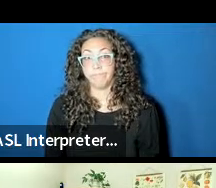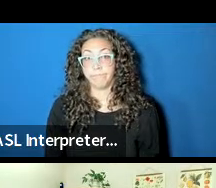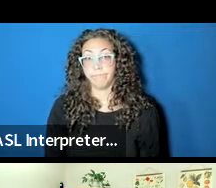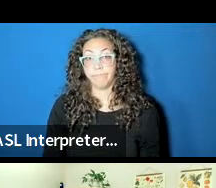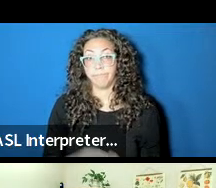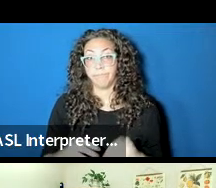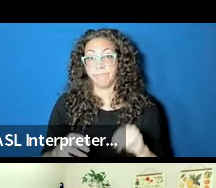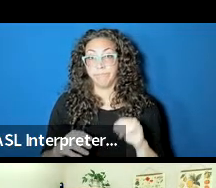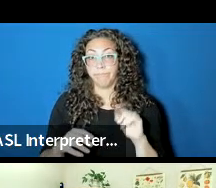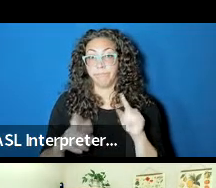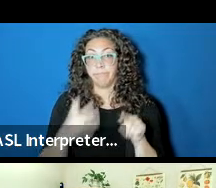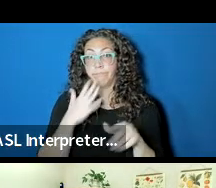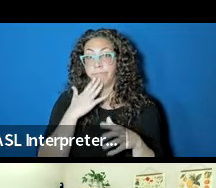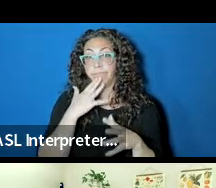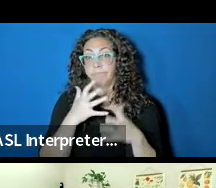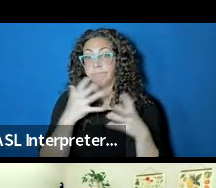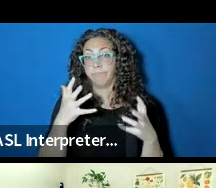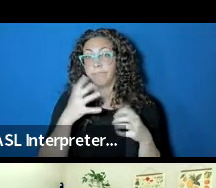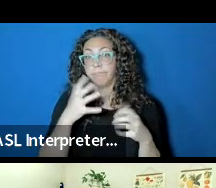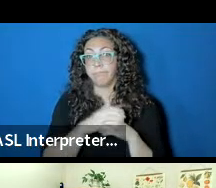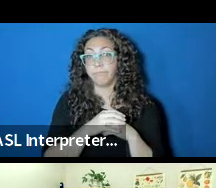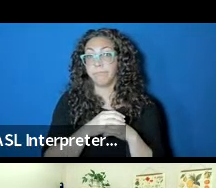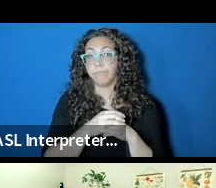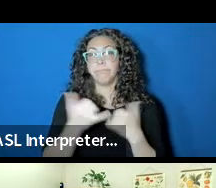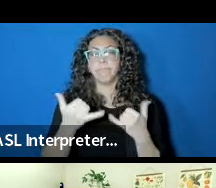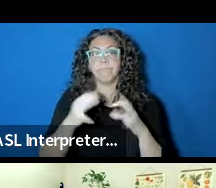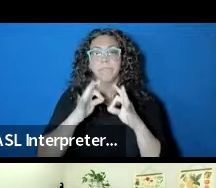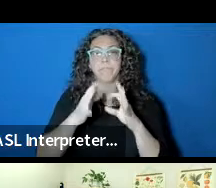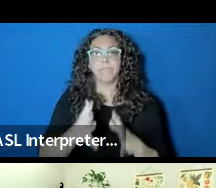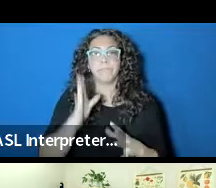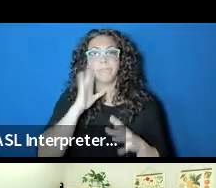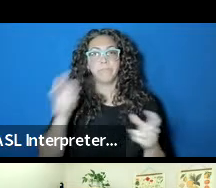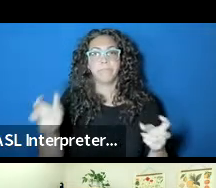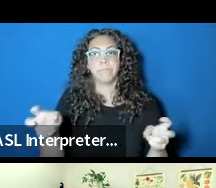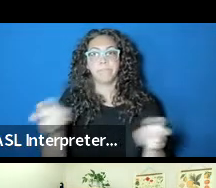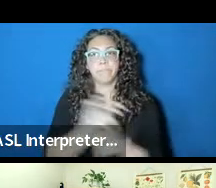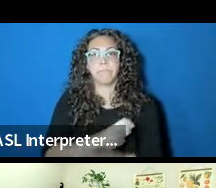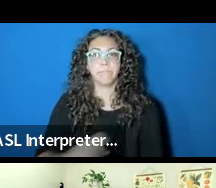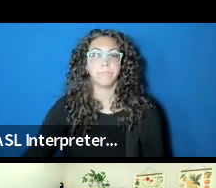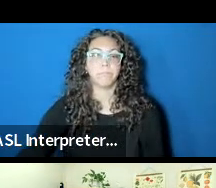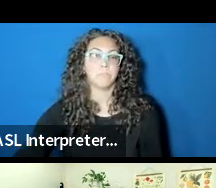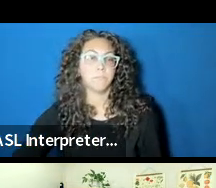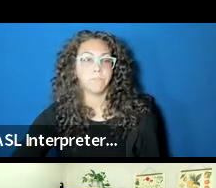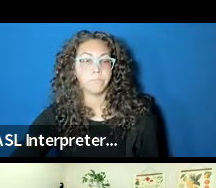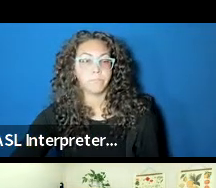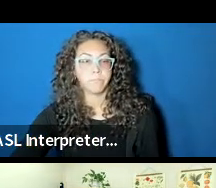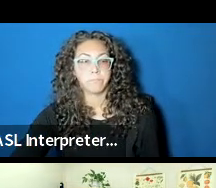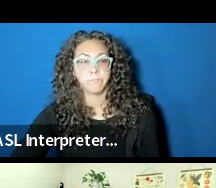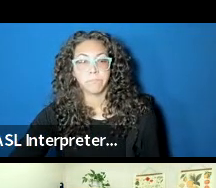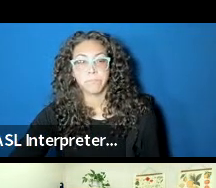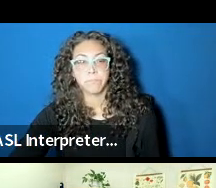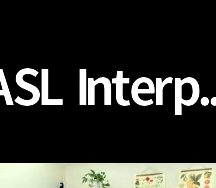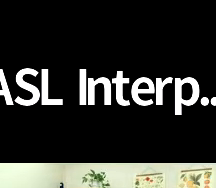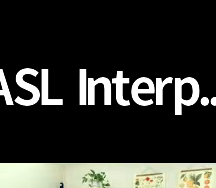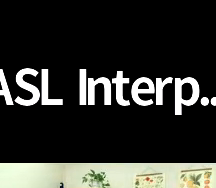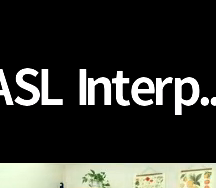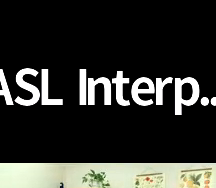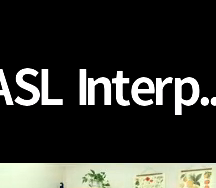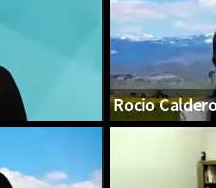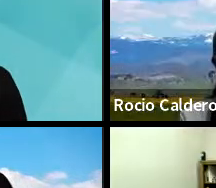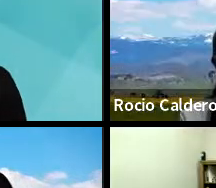Yeah, thank you so much, Brent, for that context. Stephanie, is there anything else you have a follow-up question around